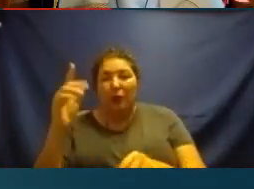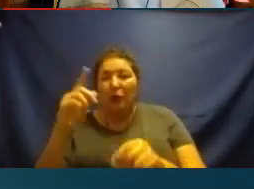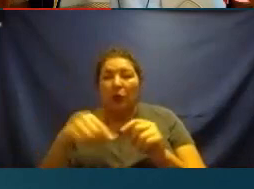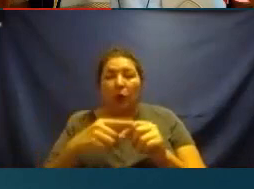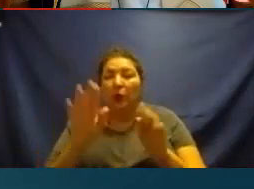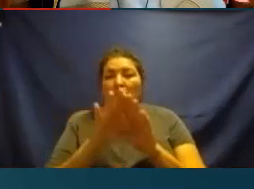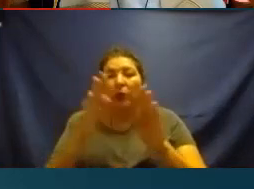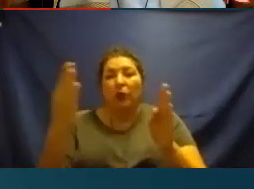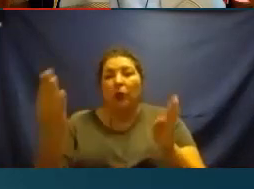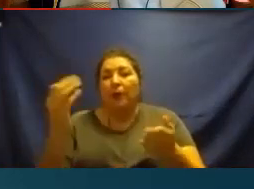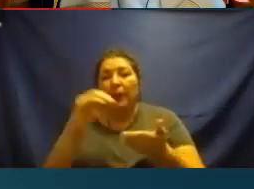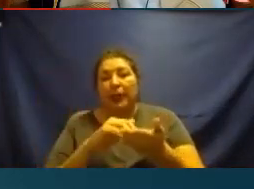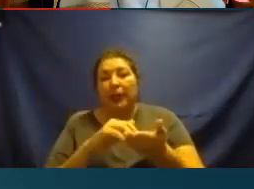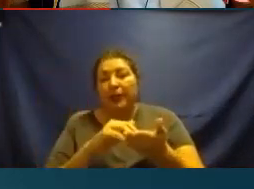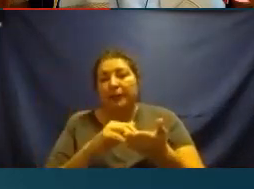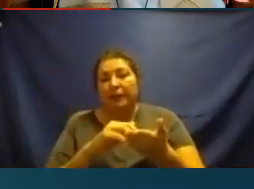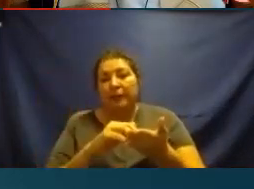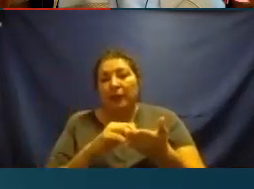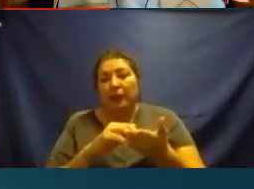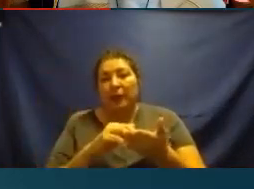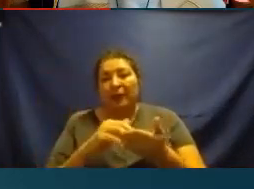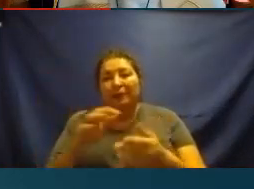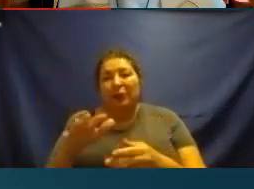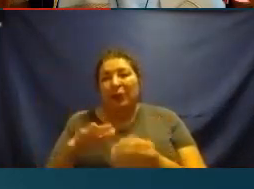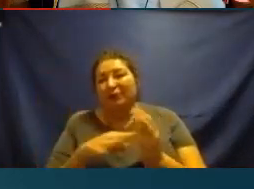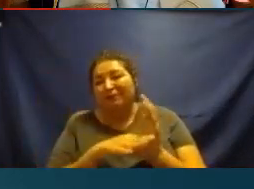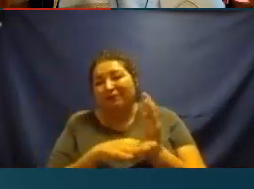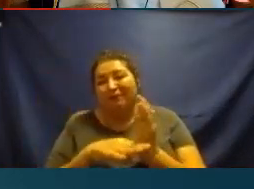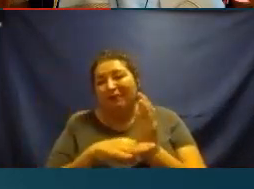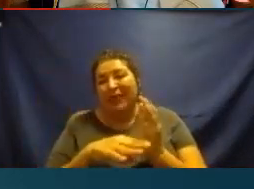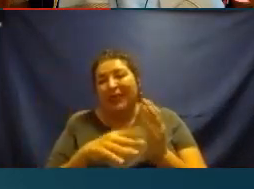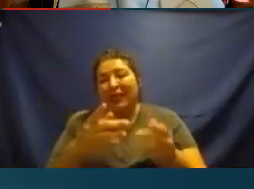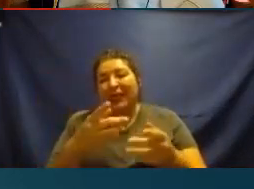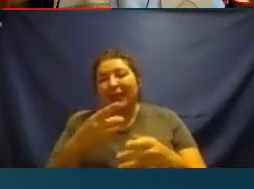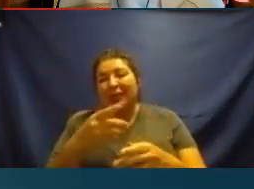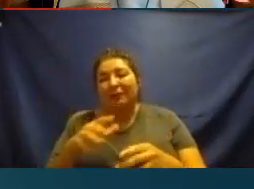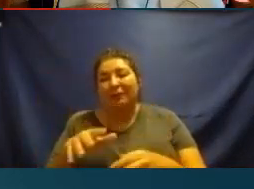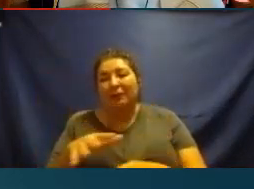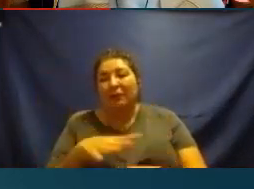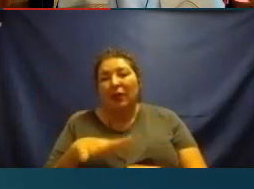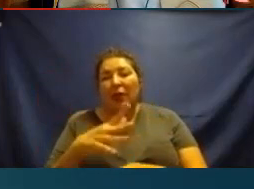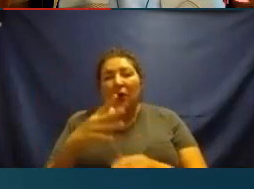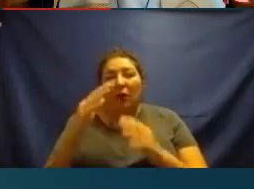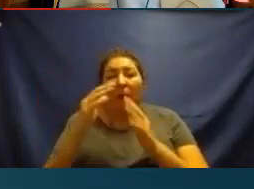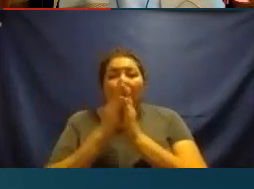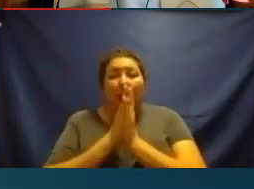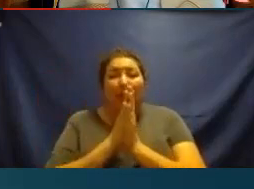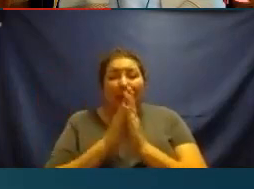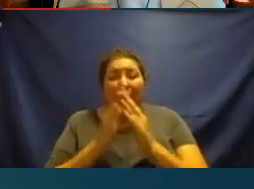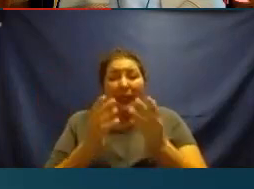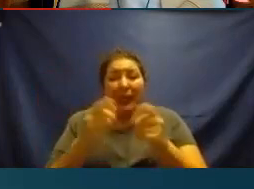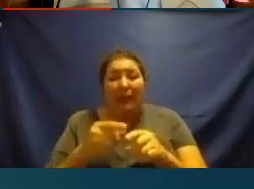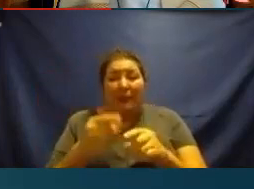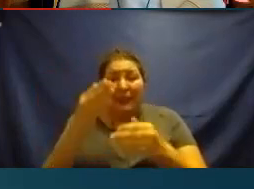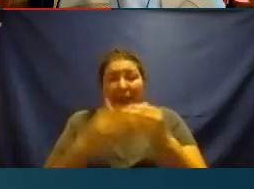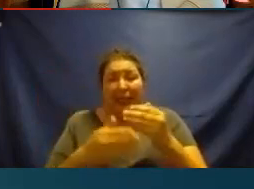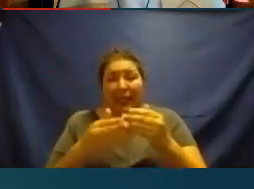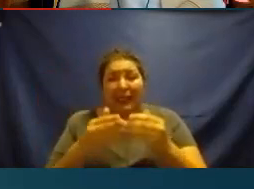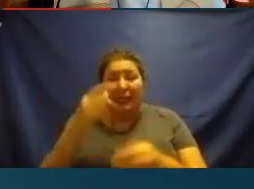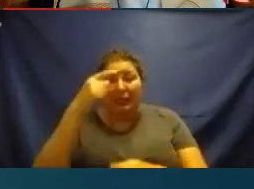reopening. I basically am praying and hoping that we'll be towards the end of summer, that by they should have